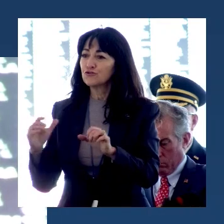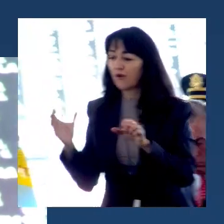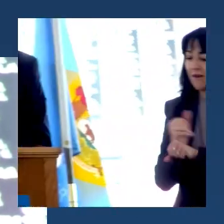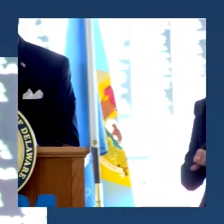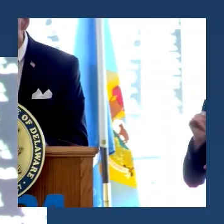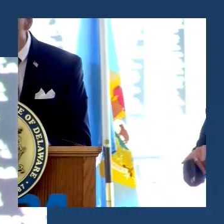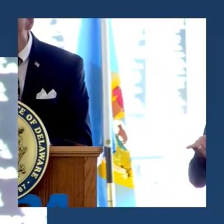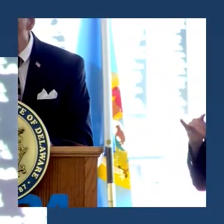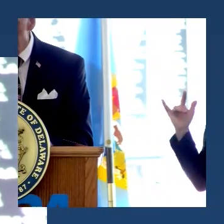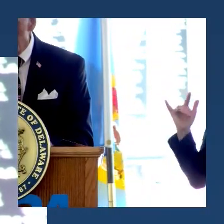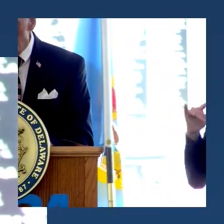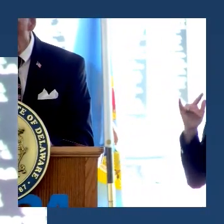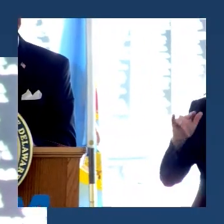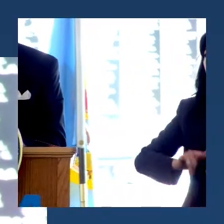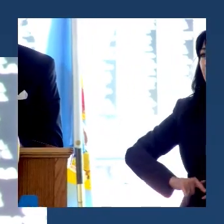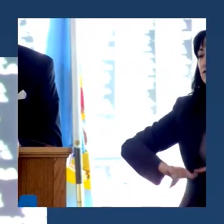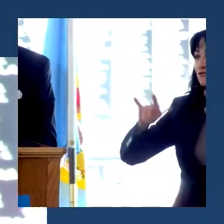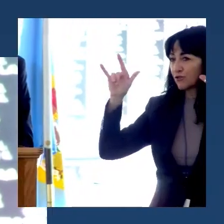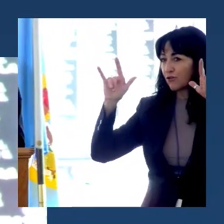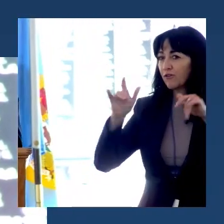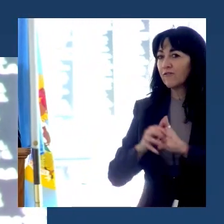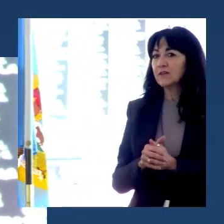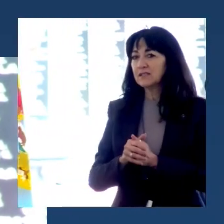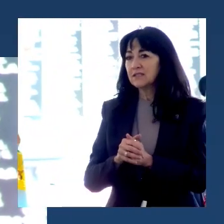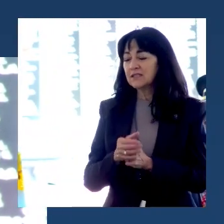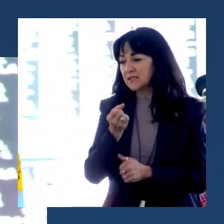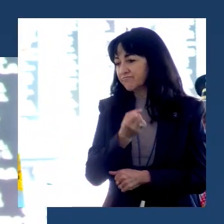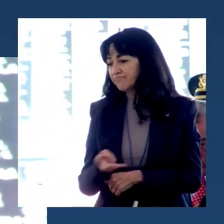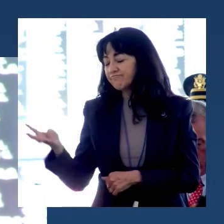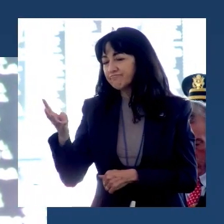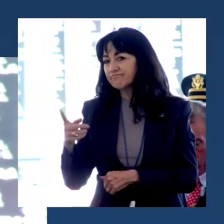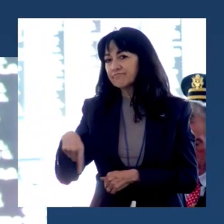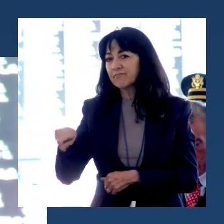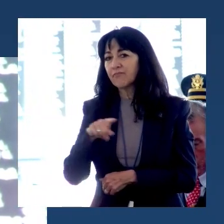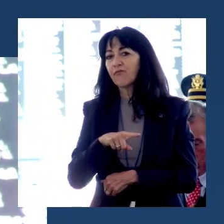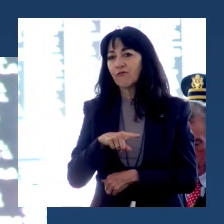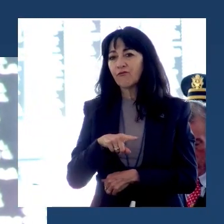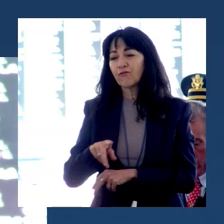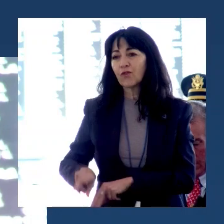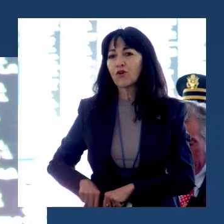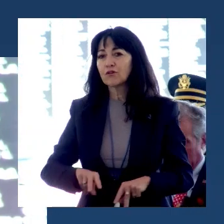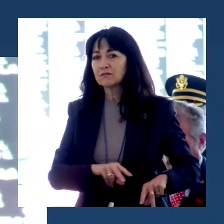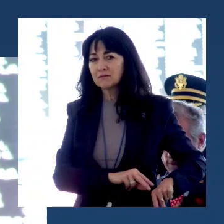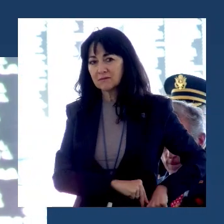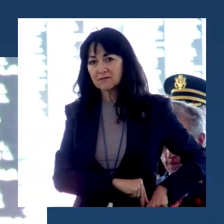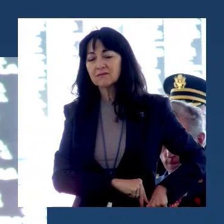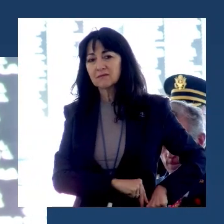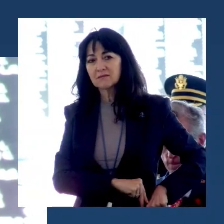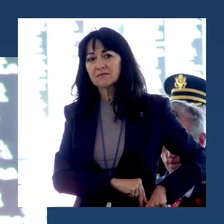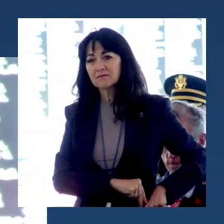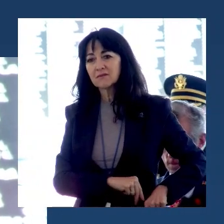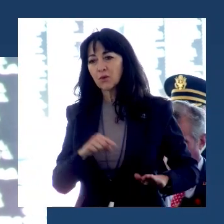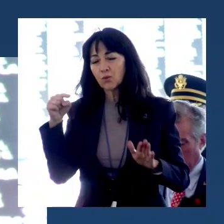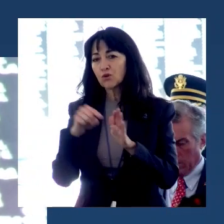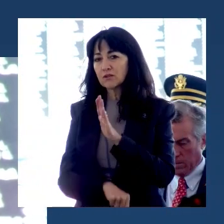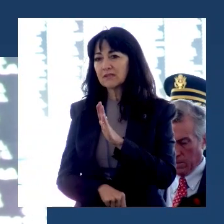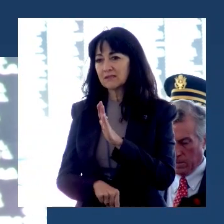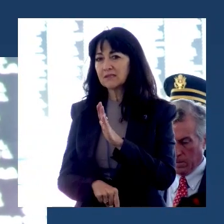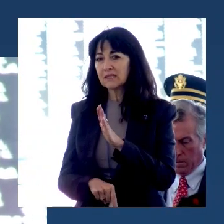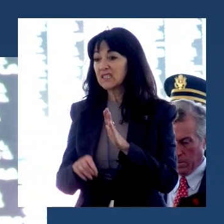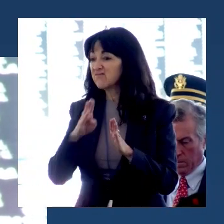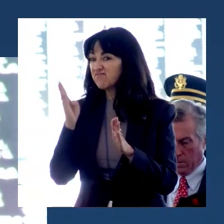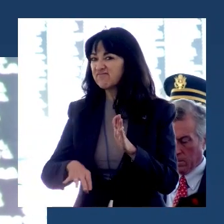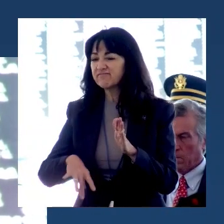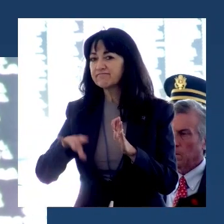up into the air, and a number of the sailors were killed. But their bodies were never recovered, including my